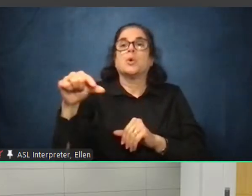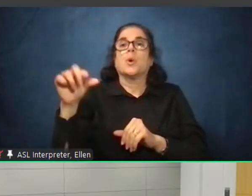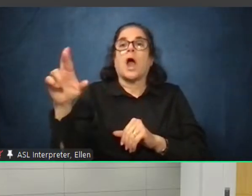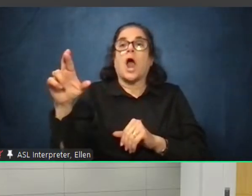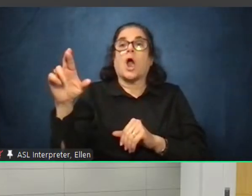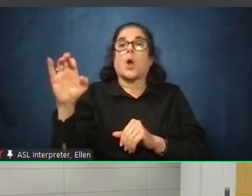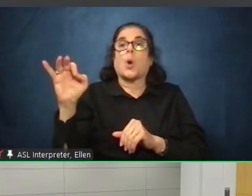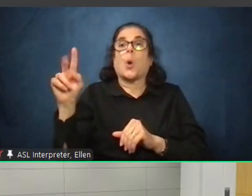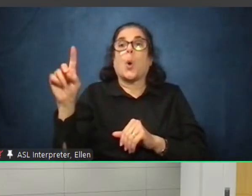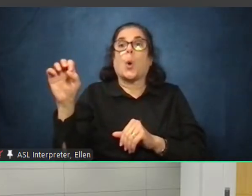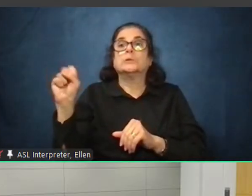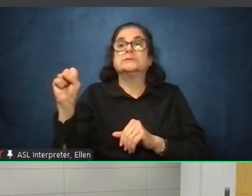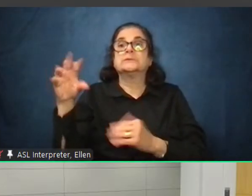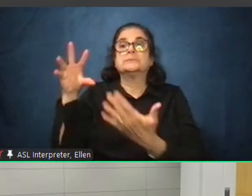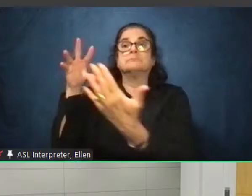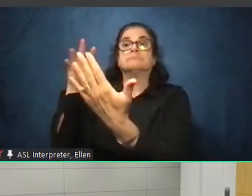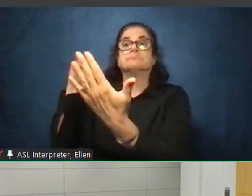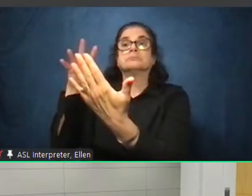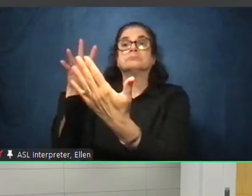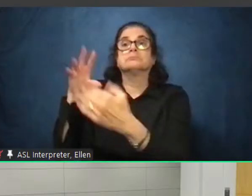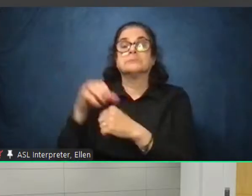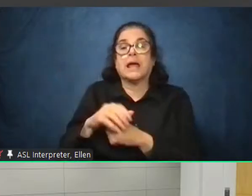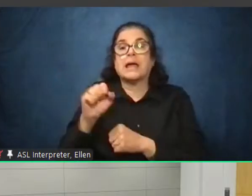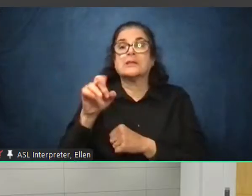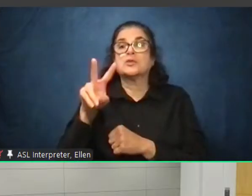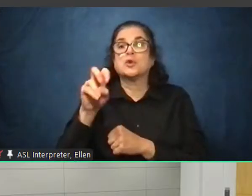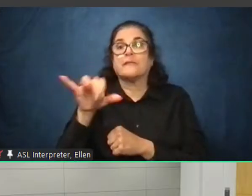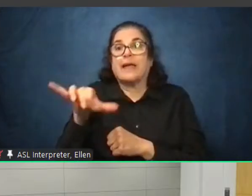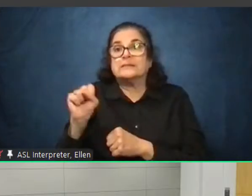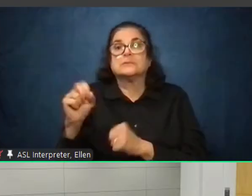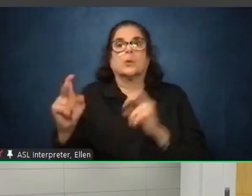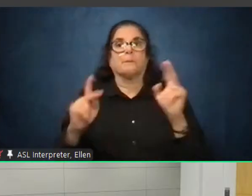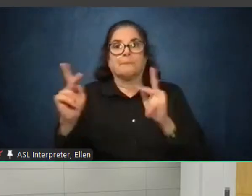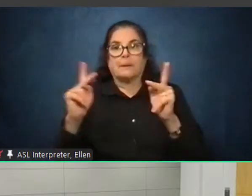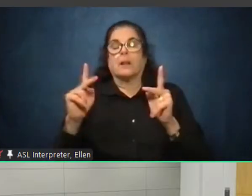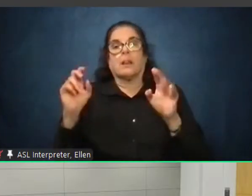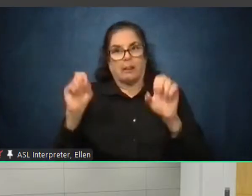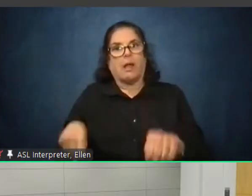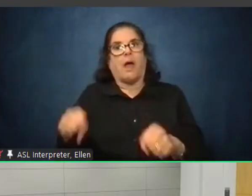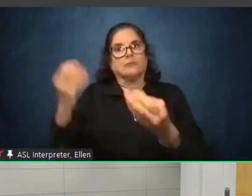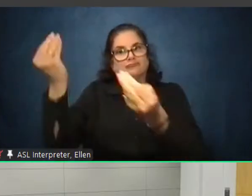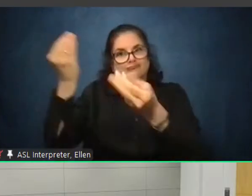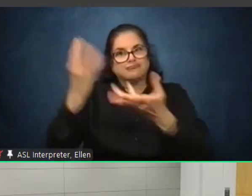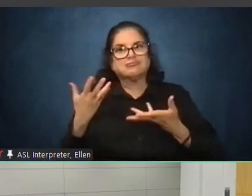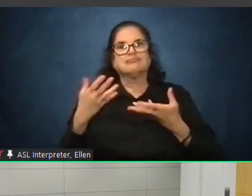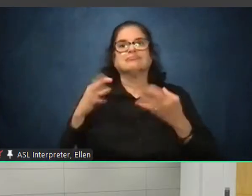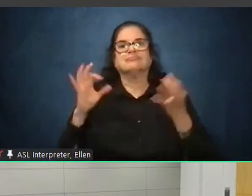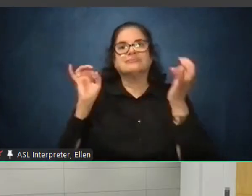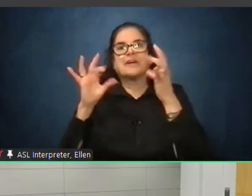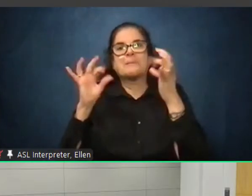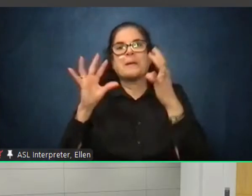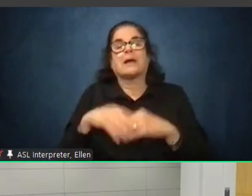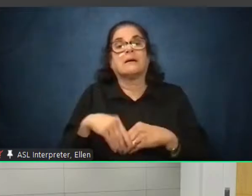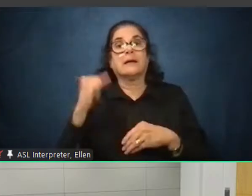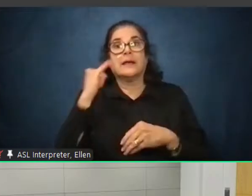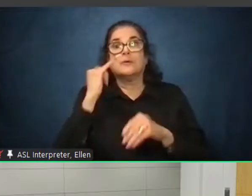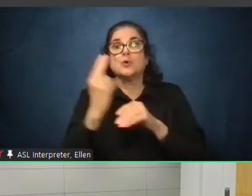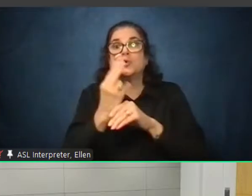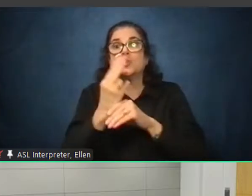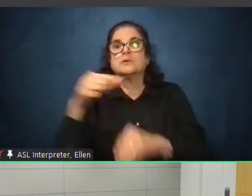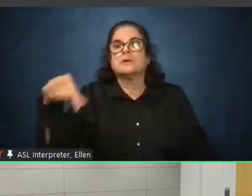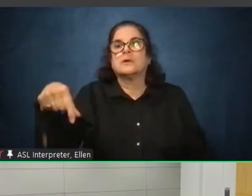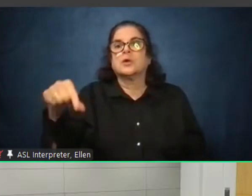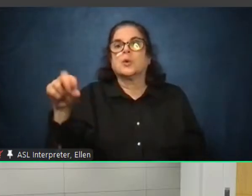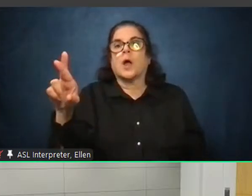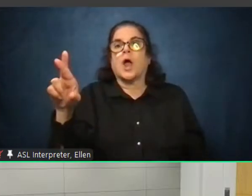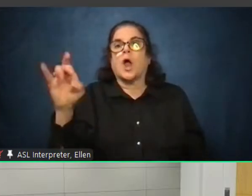and surveys so that we can collect feedback from folks in the field. What'll be nice about anyone who uses a QR code that's on the